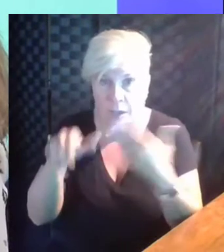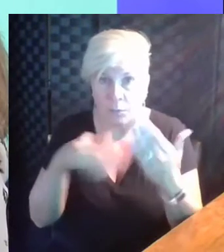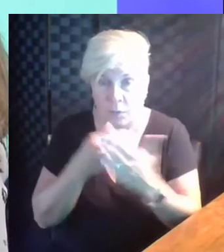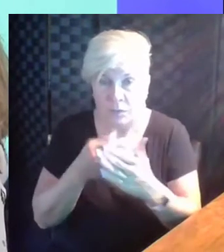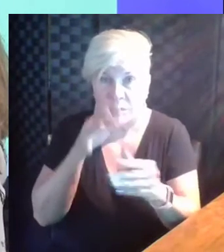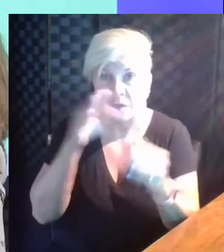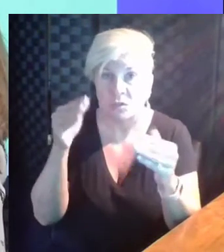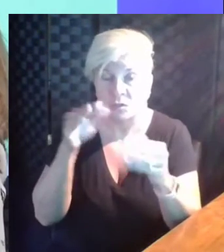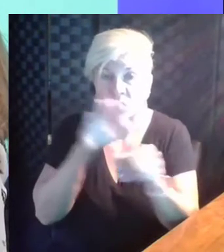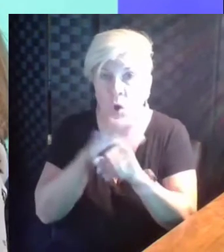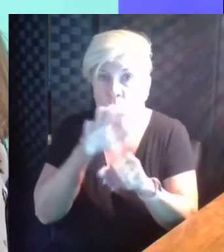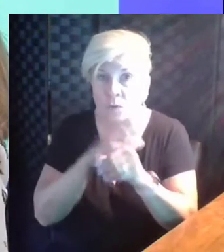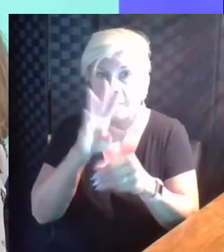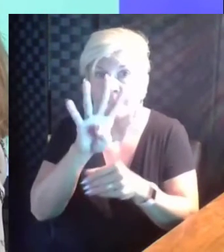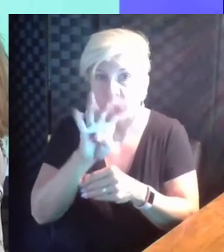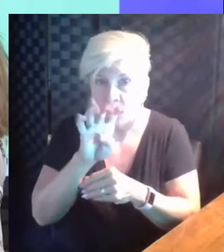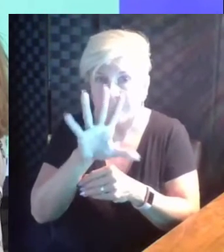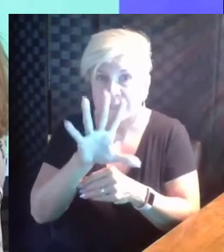the total